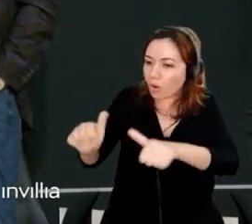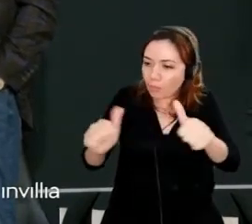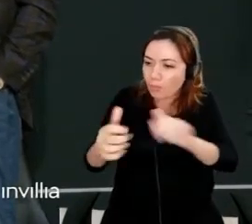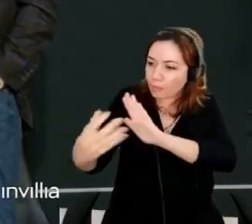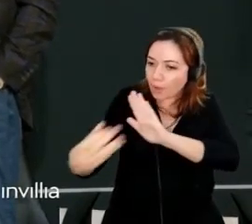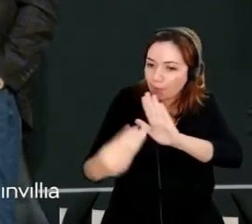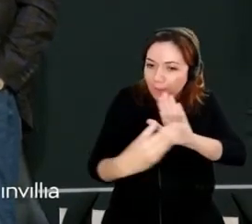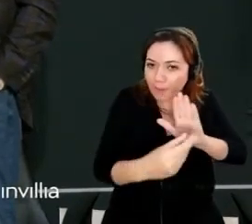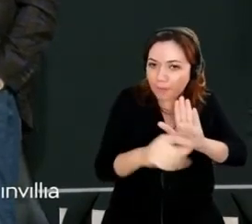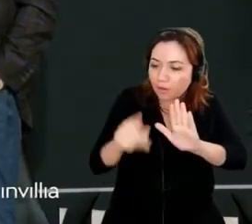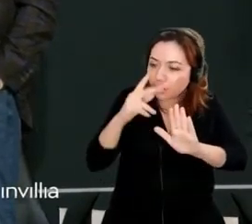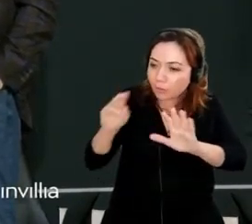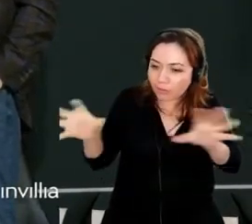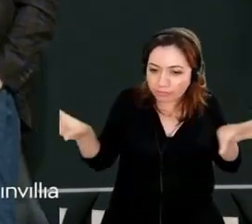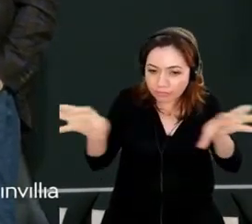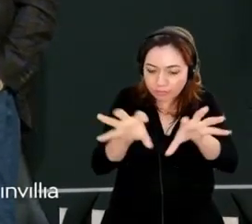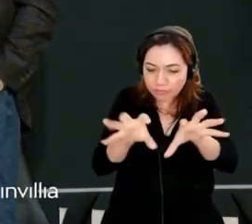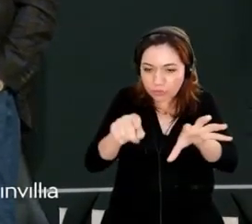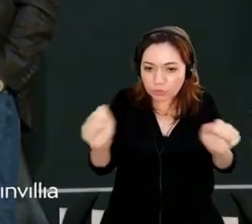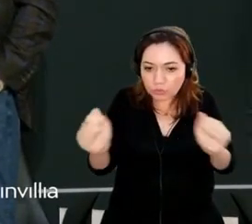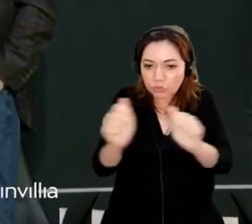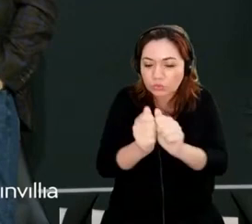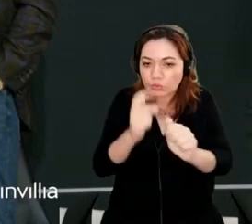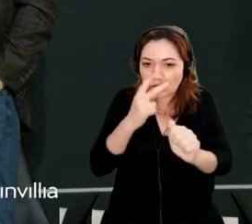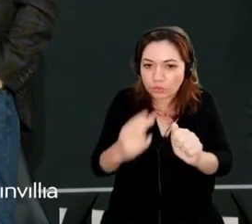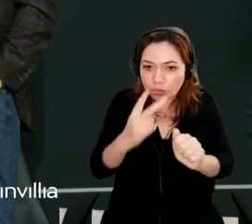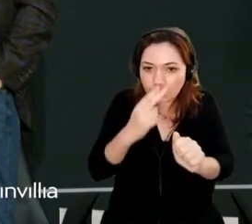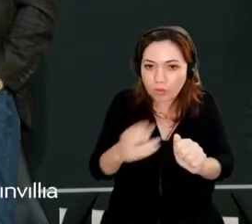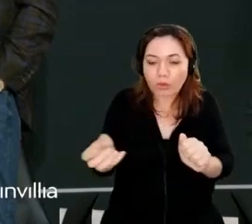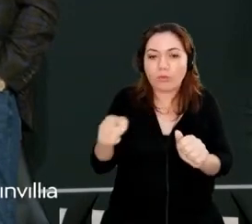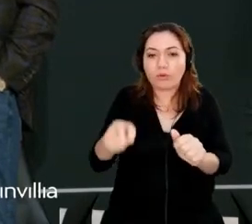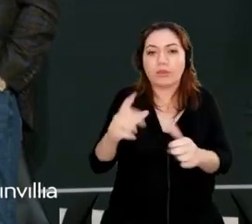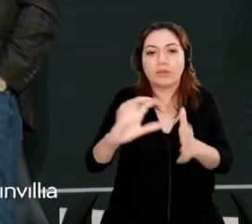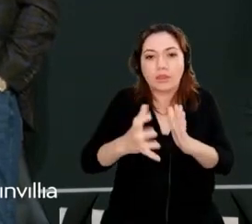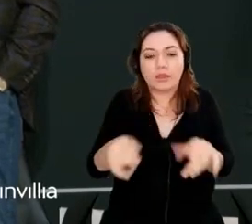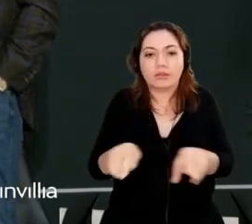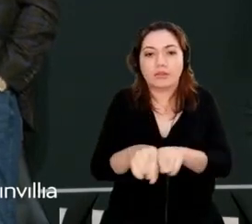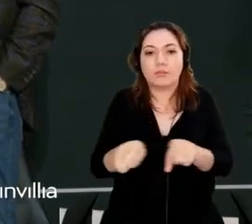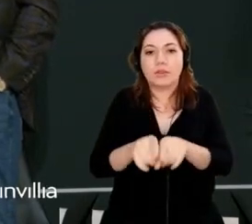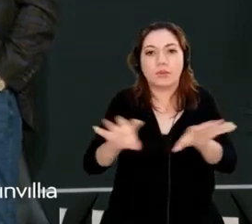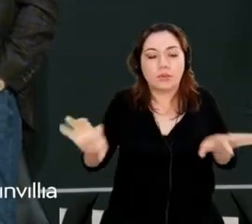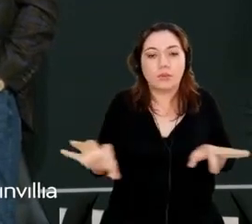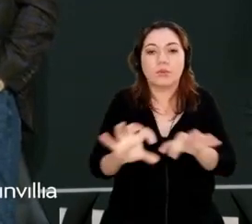your data, your connection points. And when you combine people,